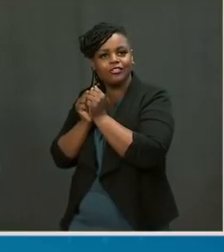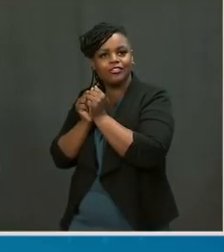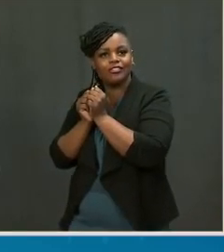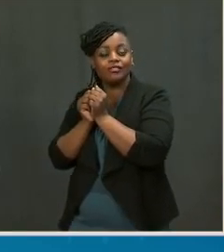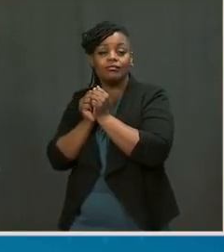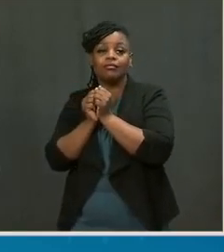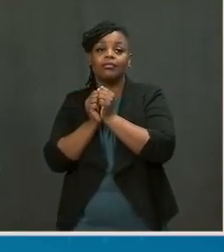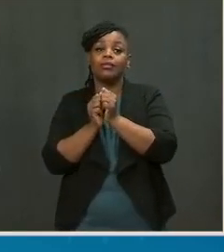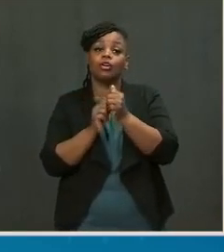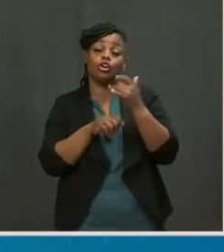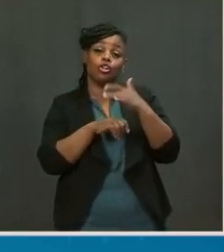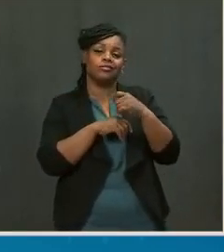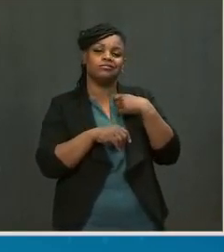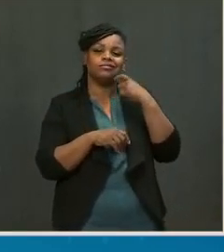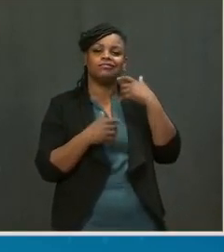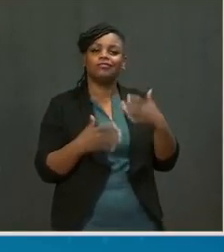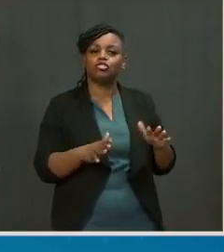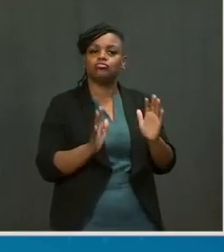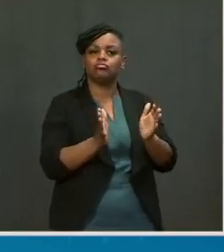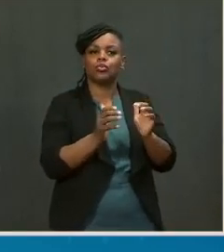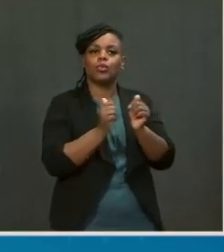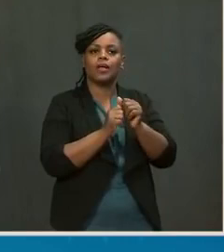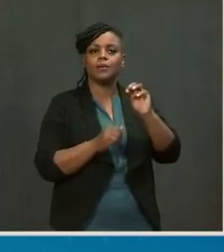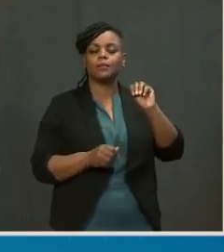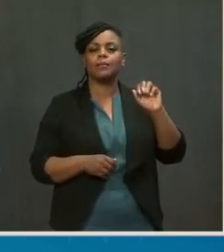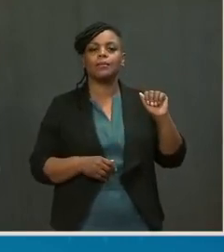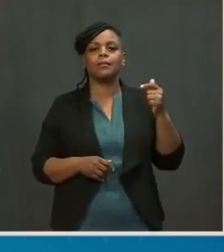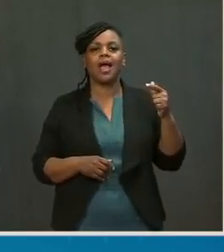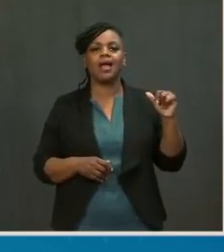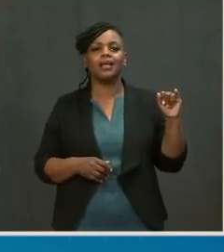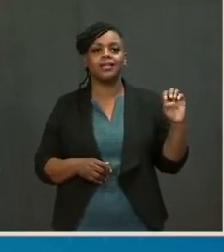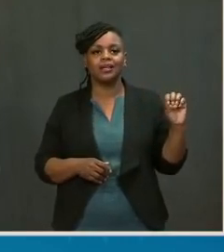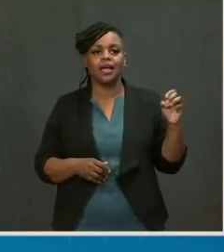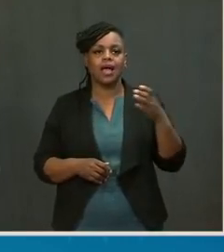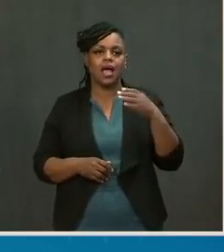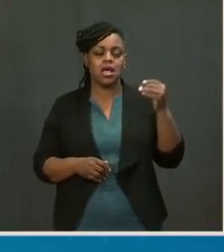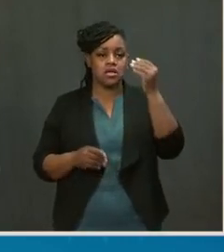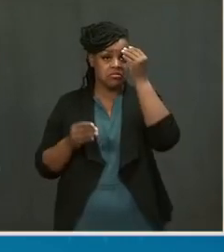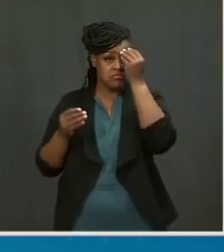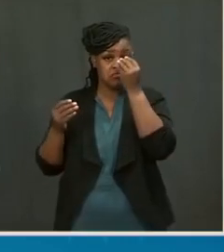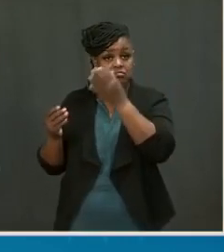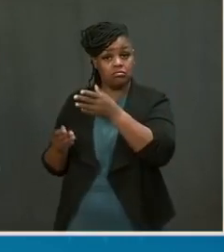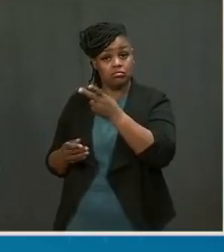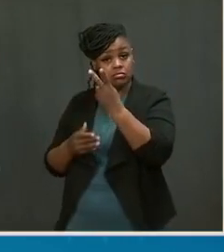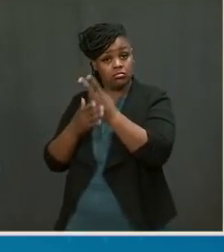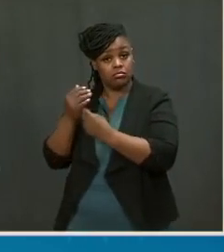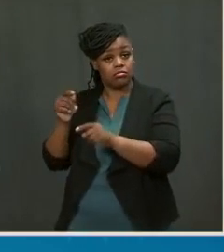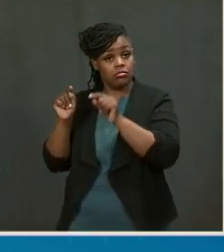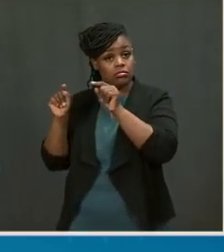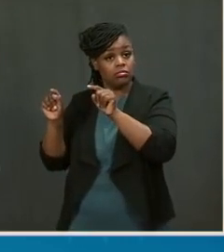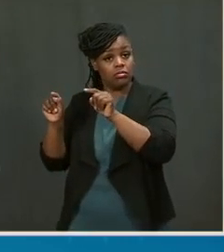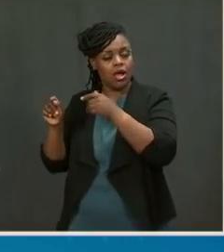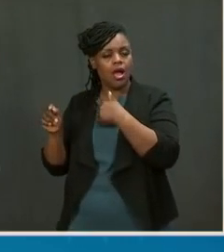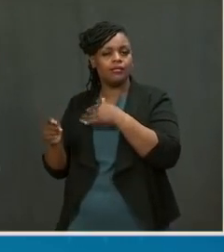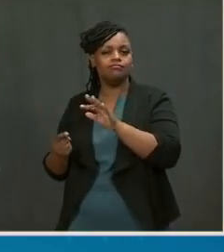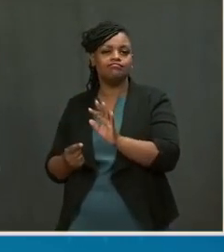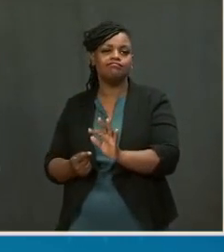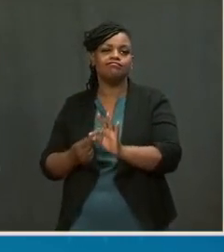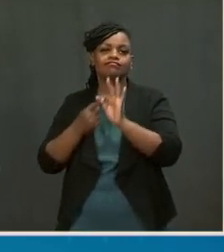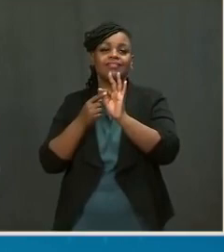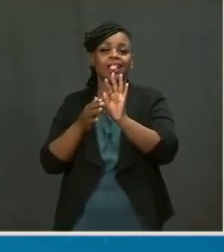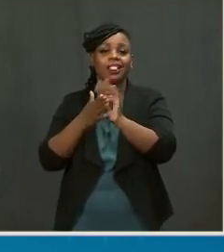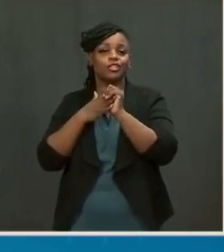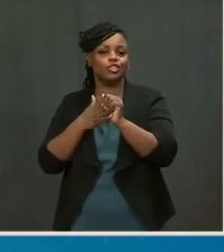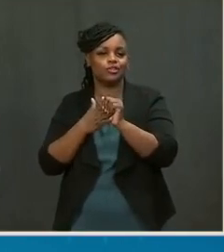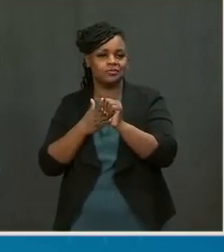tell you, you guys have extraordinary leadership in those two. Jeanne is really one of the